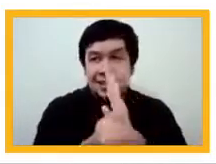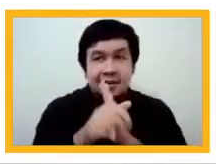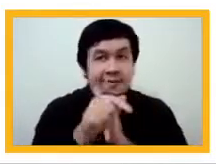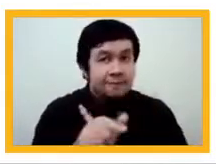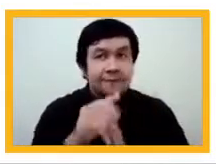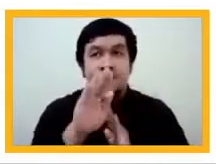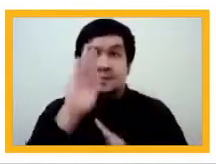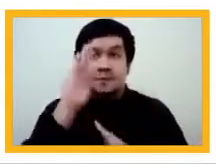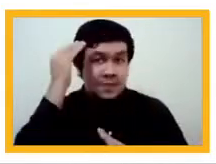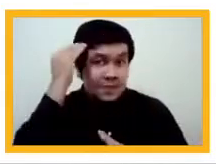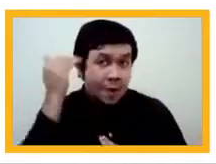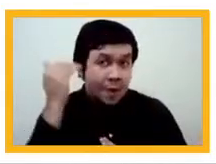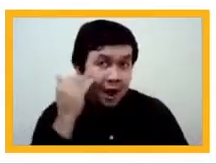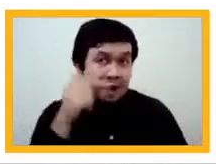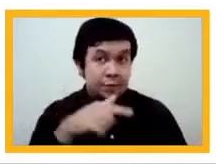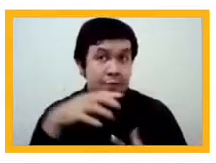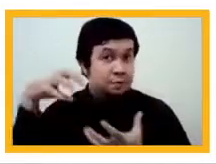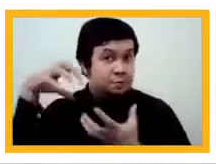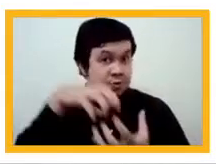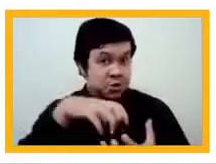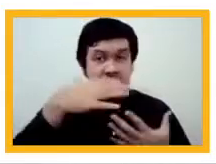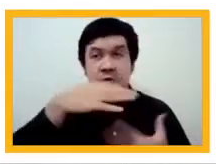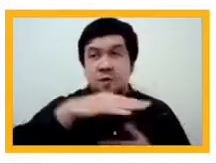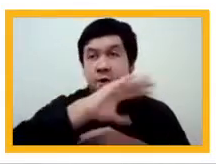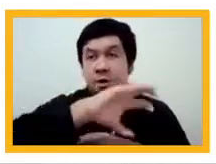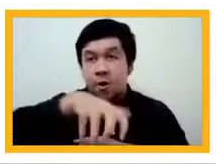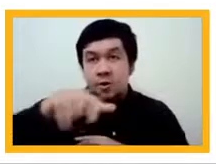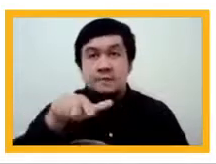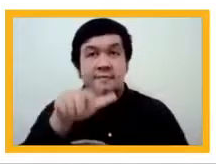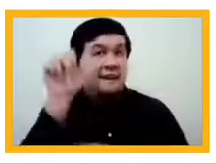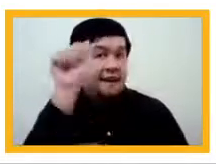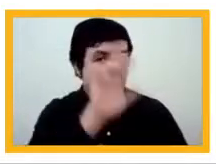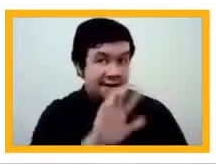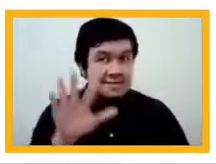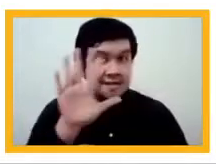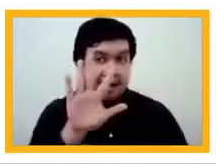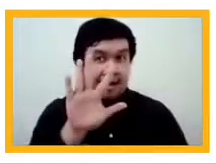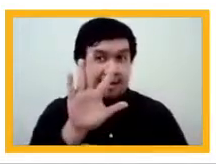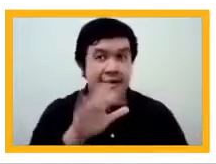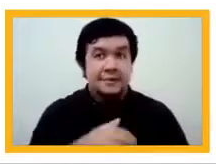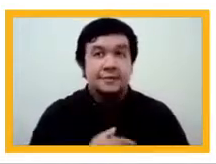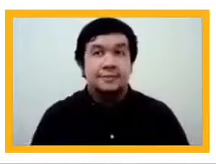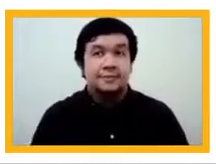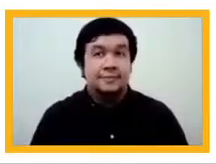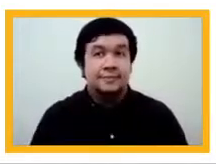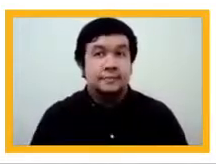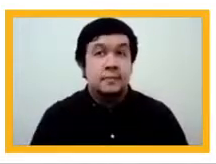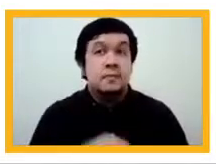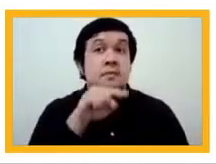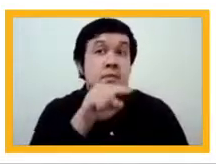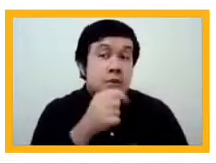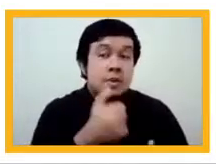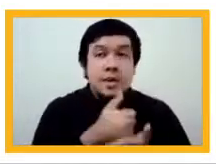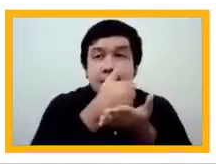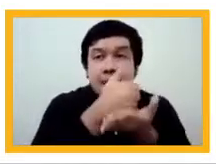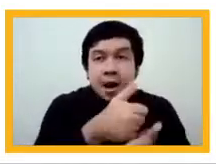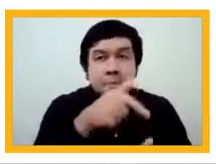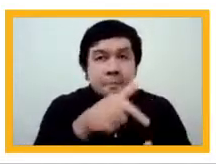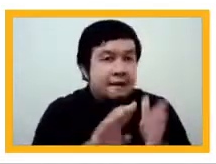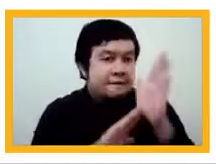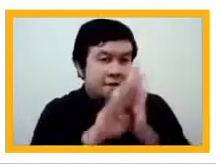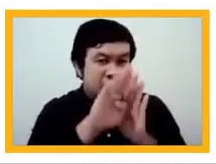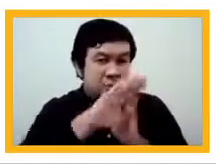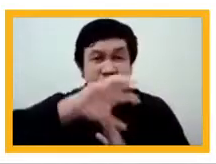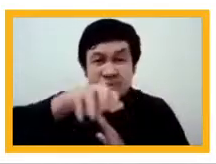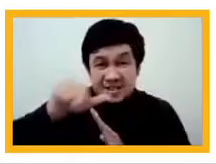Asia, what you think a developed country can offer to developing countries and accelerate the progress made in